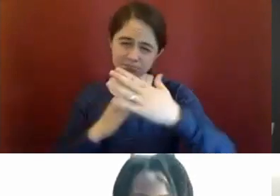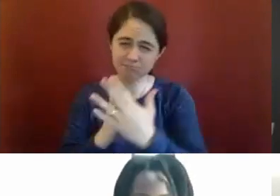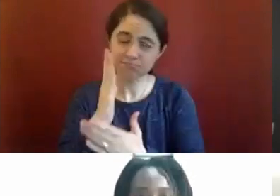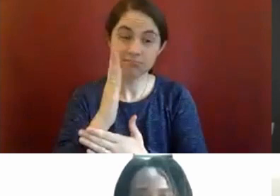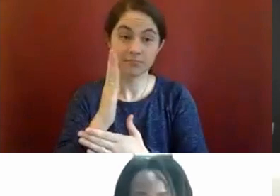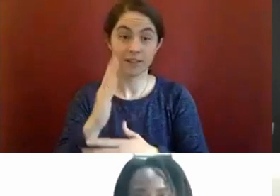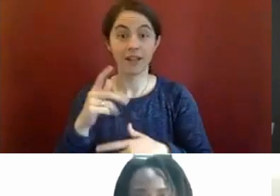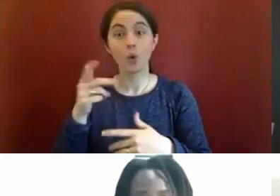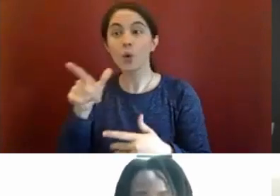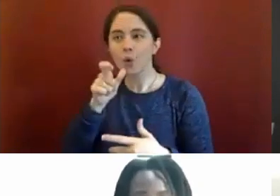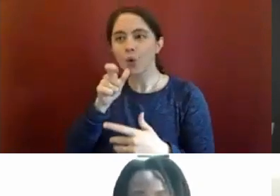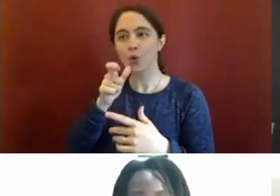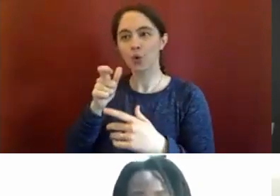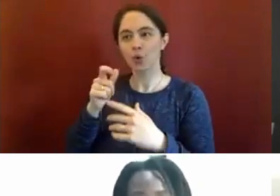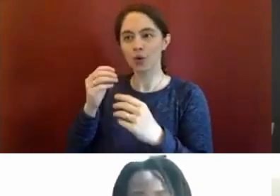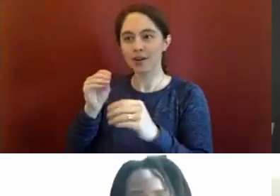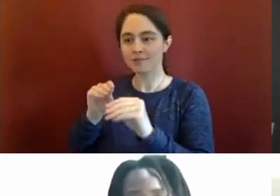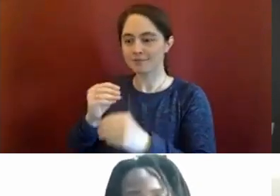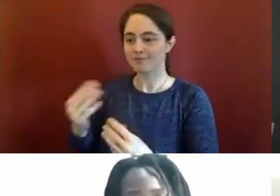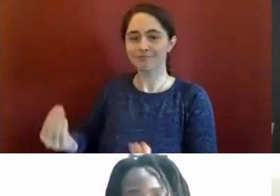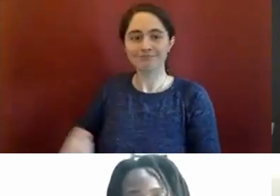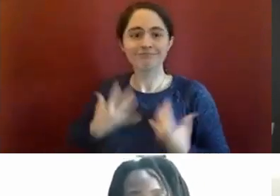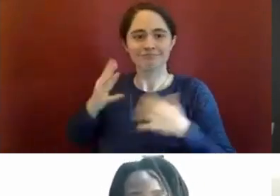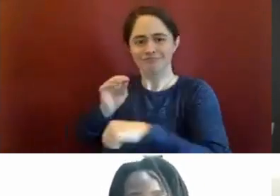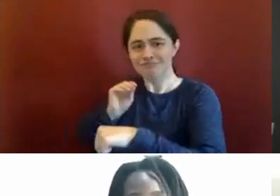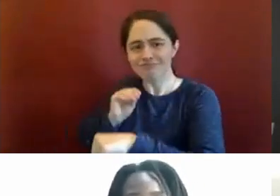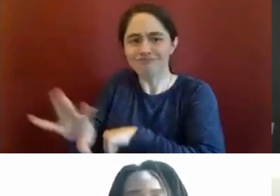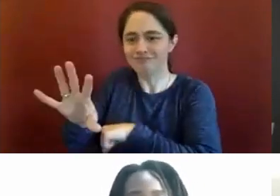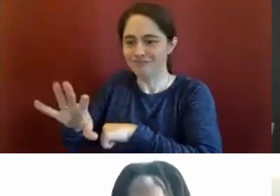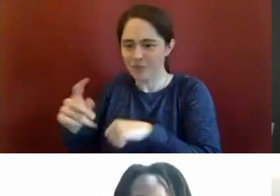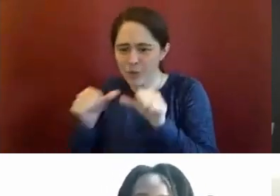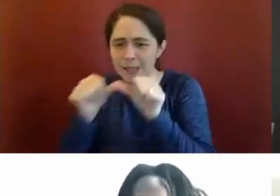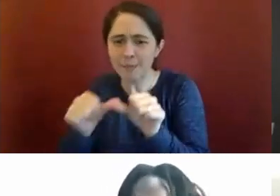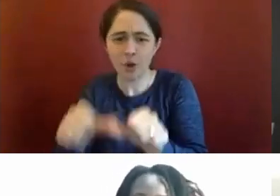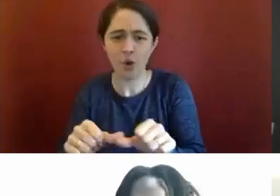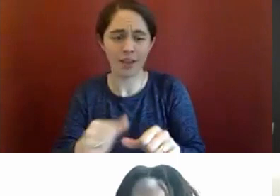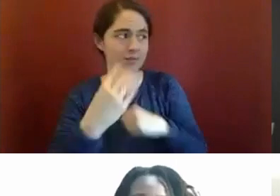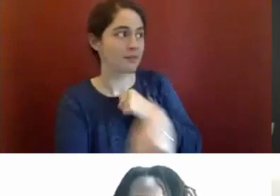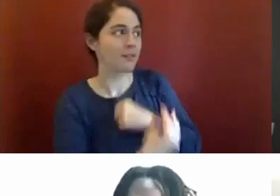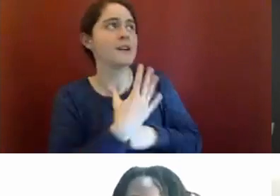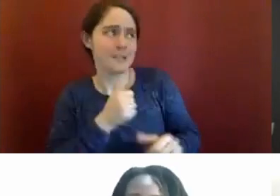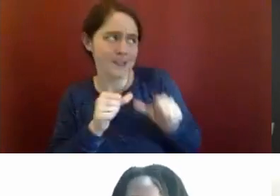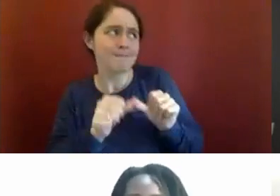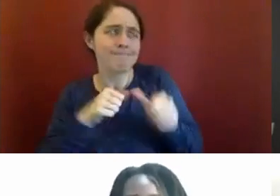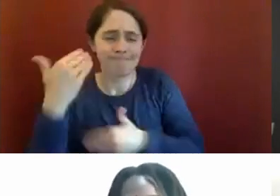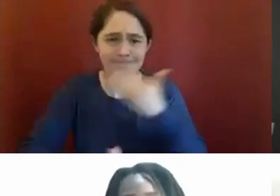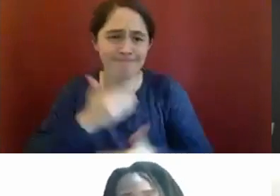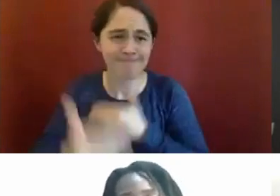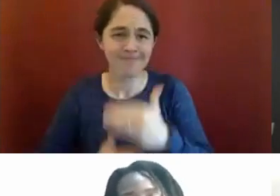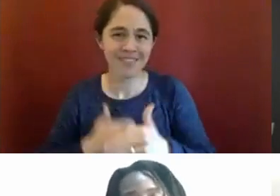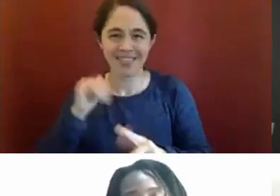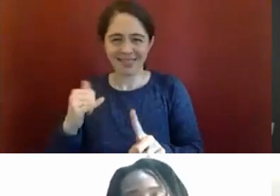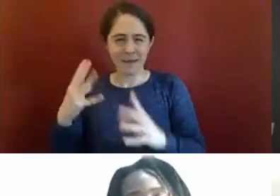school. In college, it's a whole other experience as an immigrant student or an English